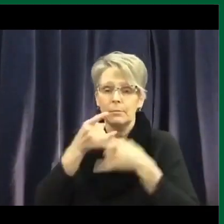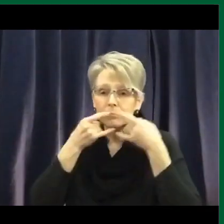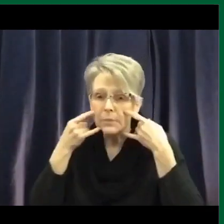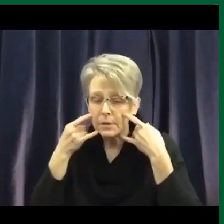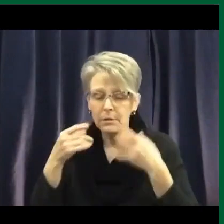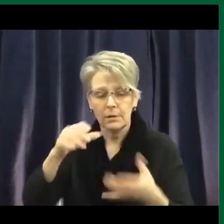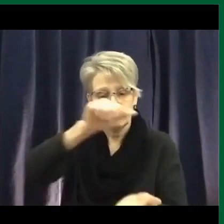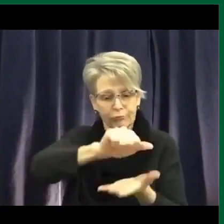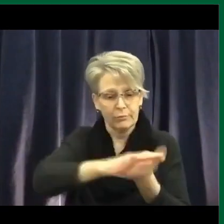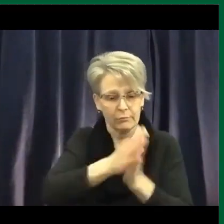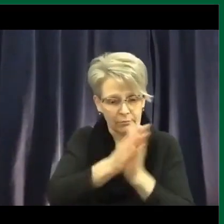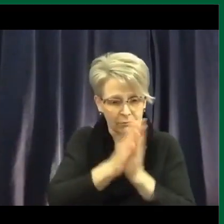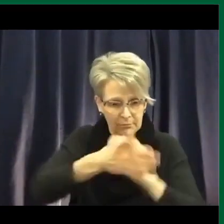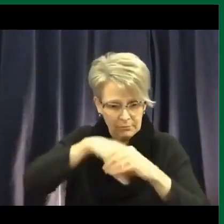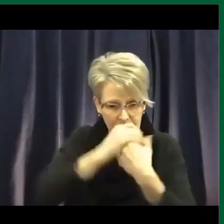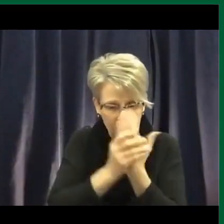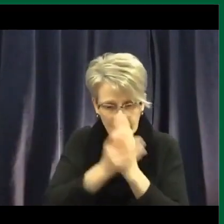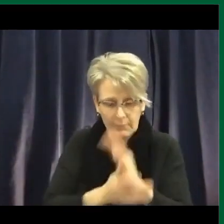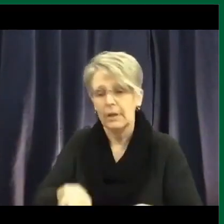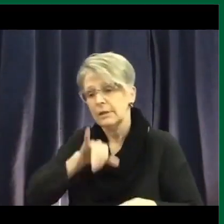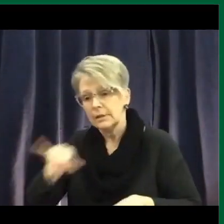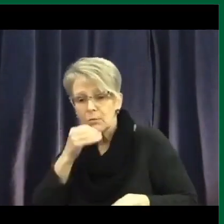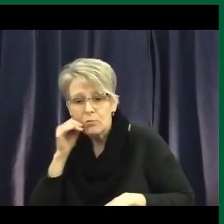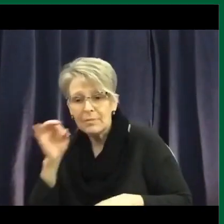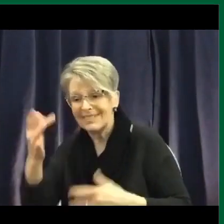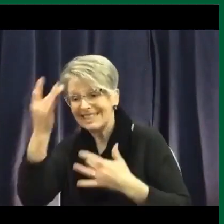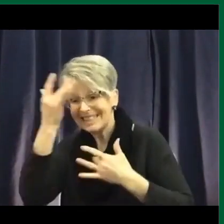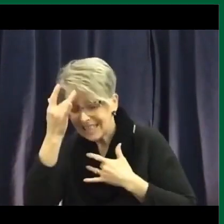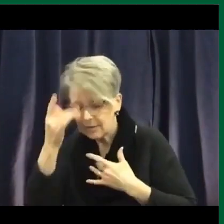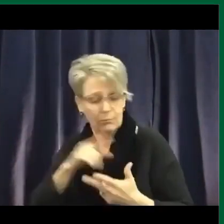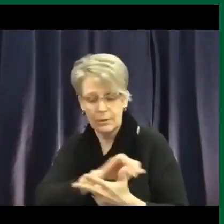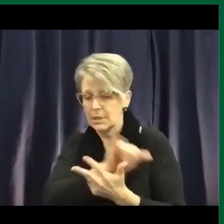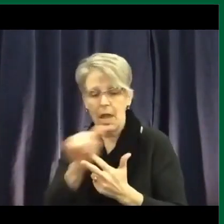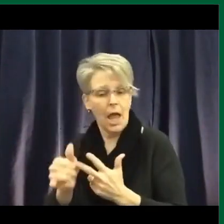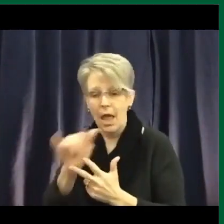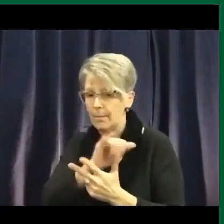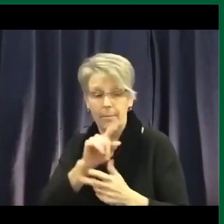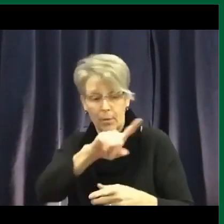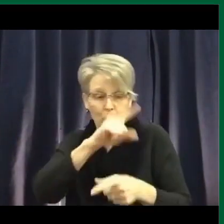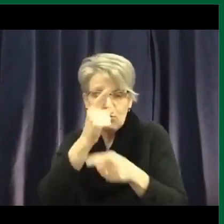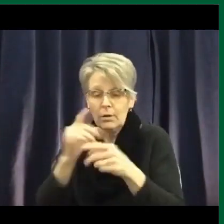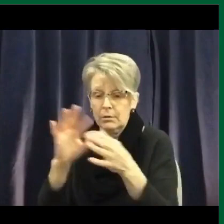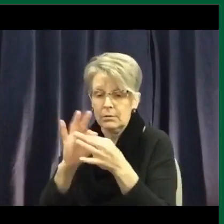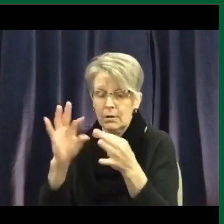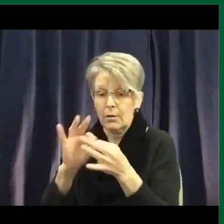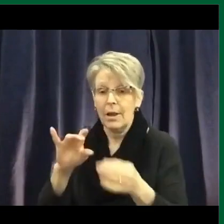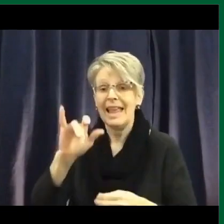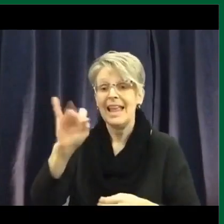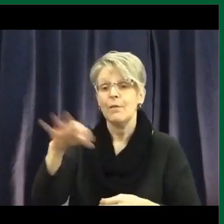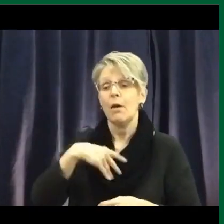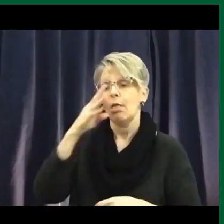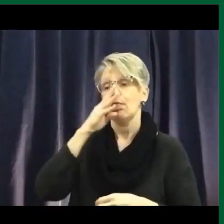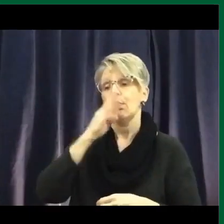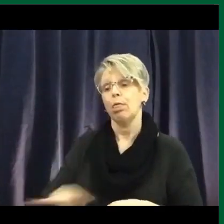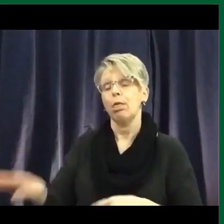home when you're sick, those measures work equally well. But you're absolutely right that when we don't follow the guidelines, whether